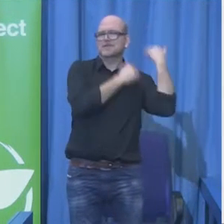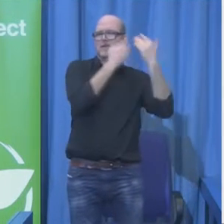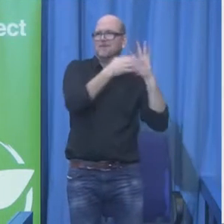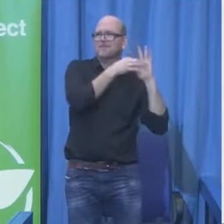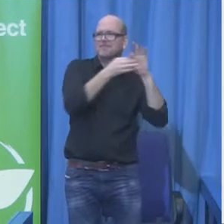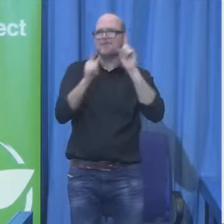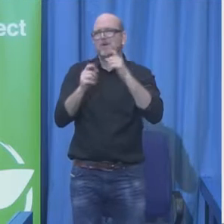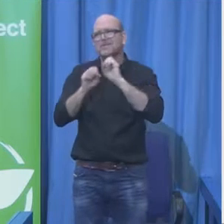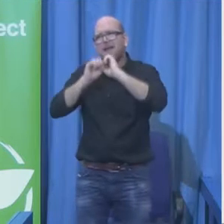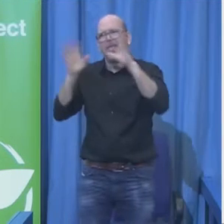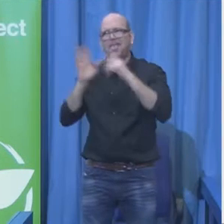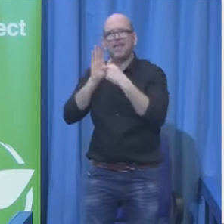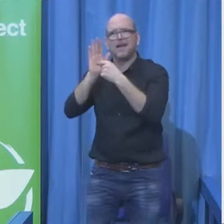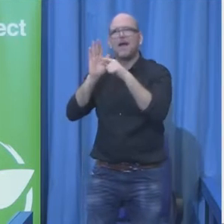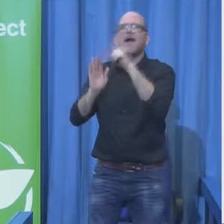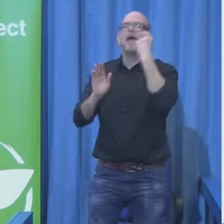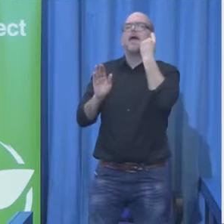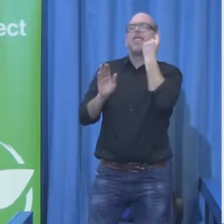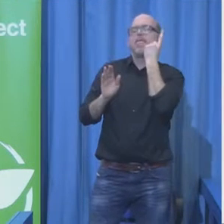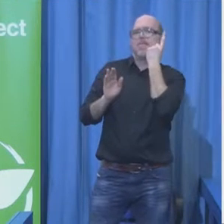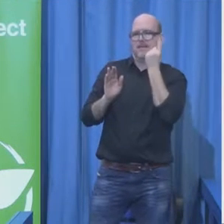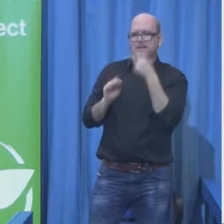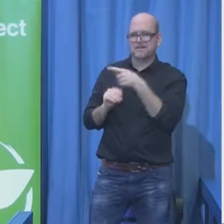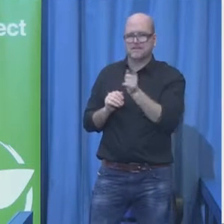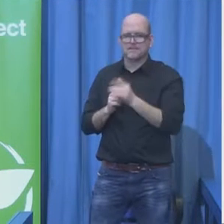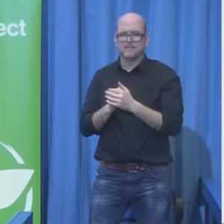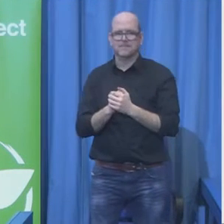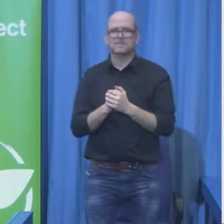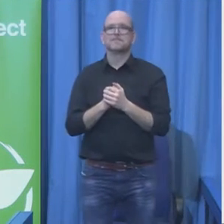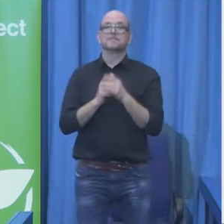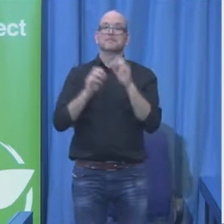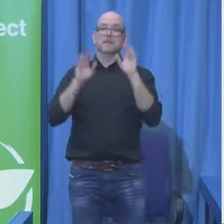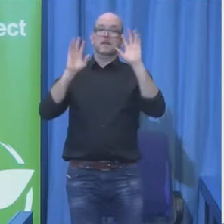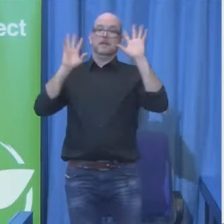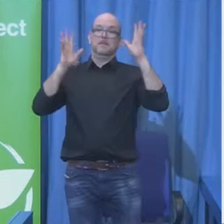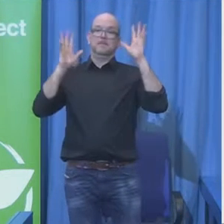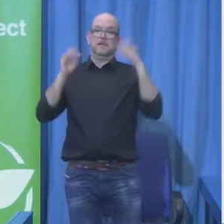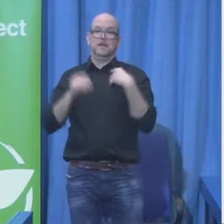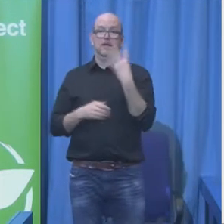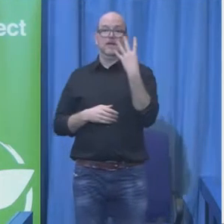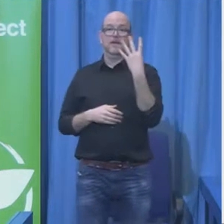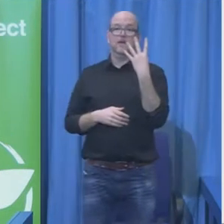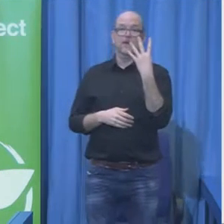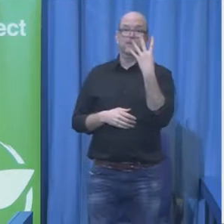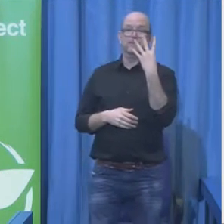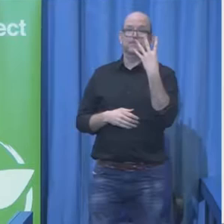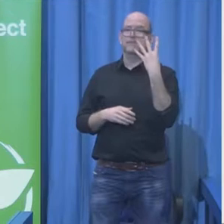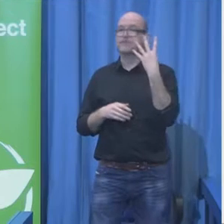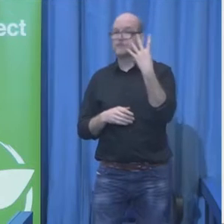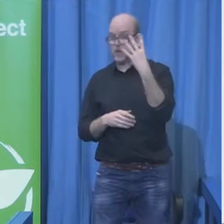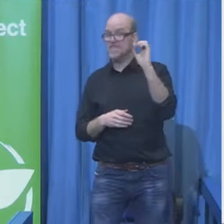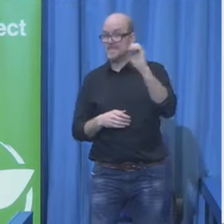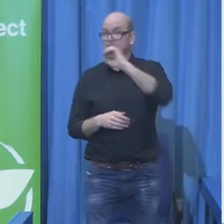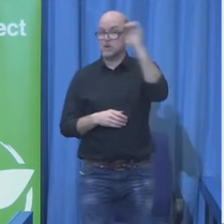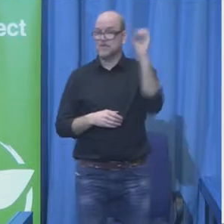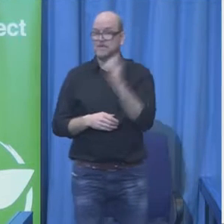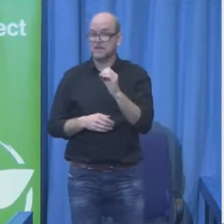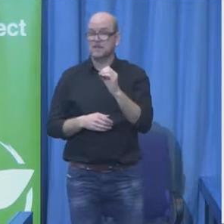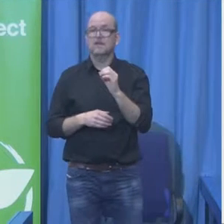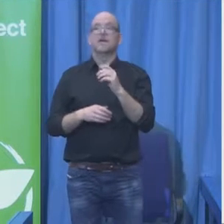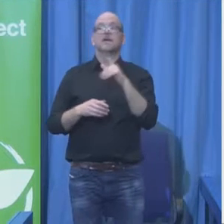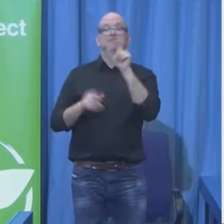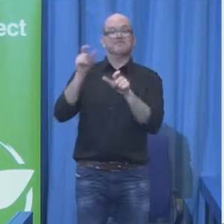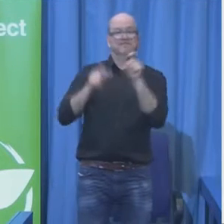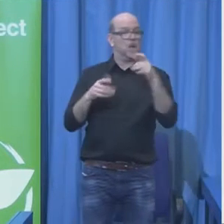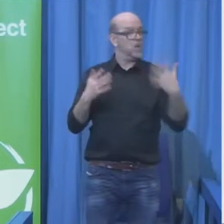the unemployment rate for people without disabilities is close to 40%. So which means you have a large, you have the state that's a main employer, or